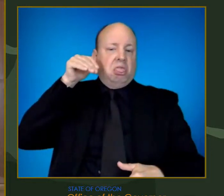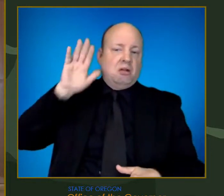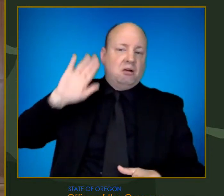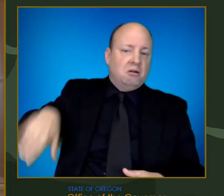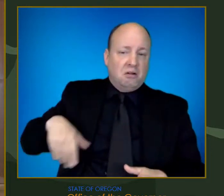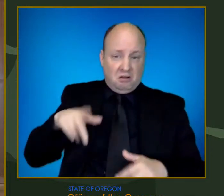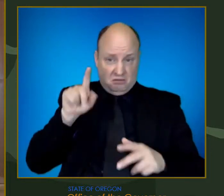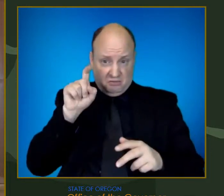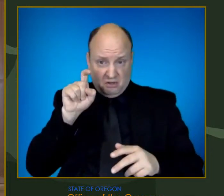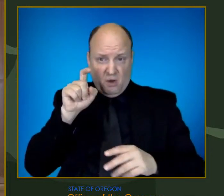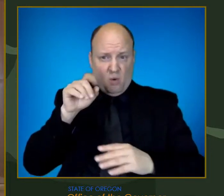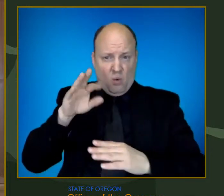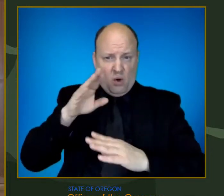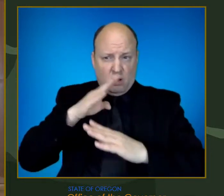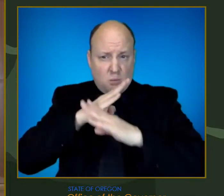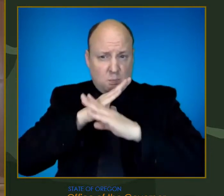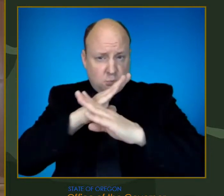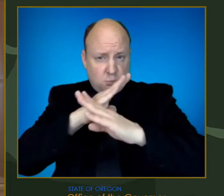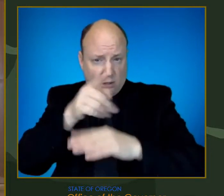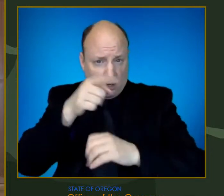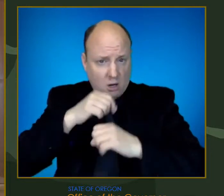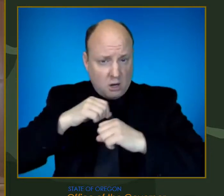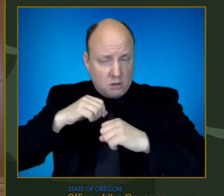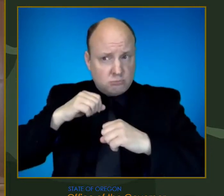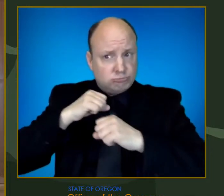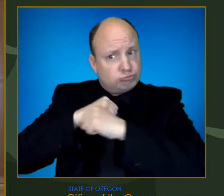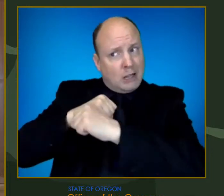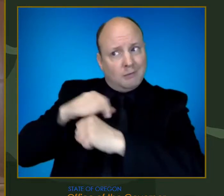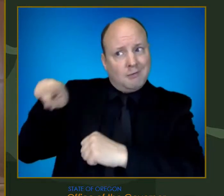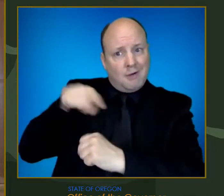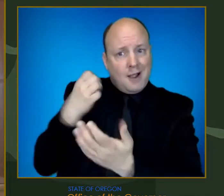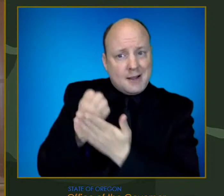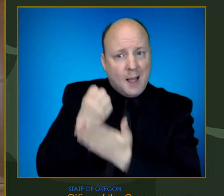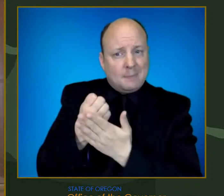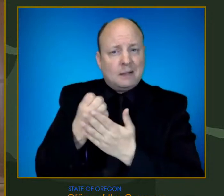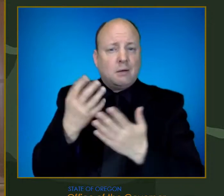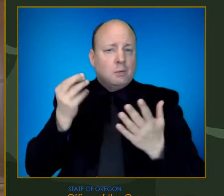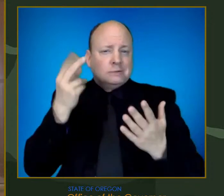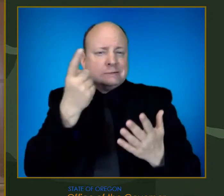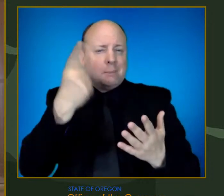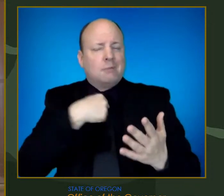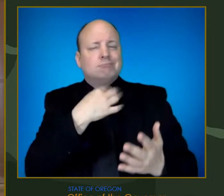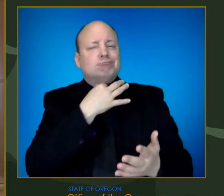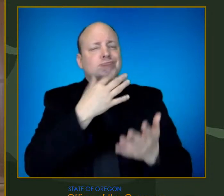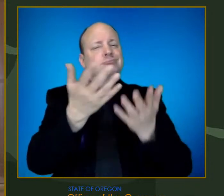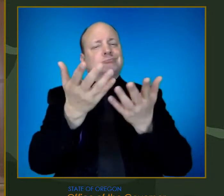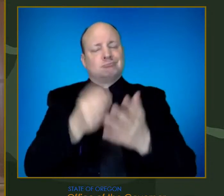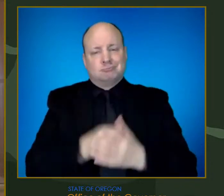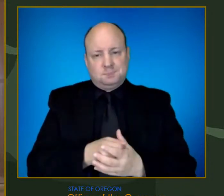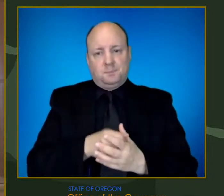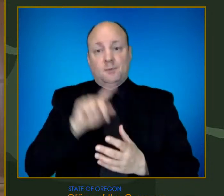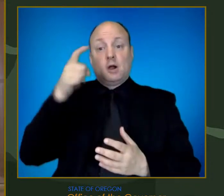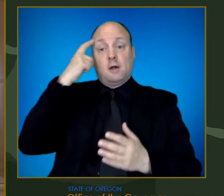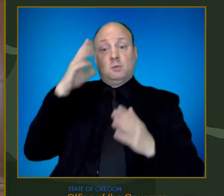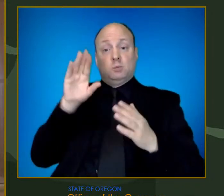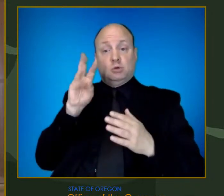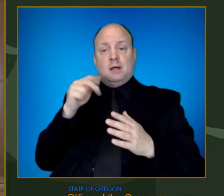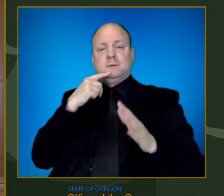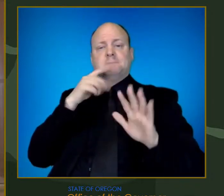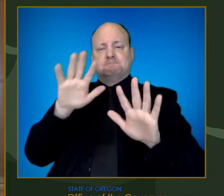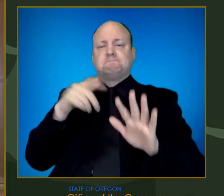Thanks, Amy, for the question. The metrics that we put in place, the restrictions that the pandemic has forced upon